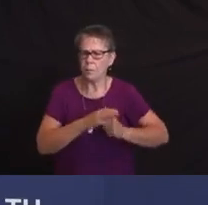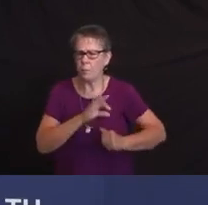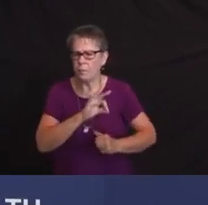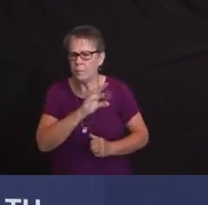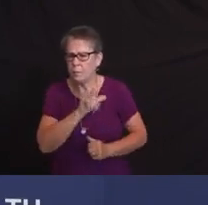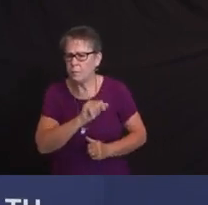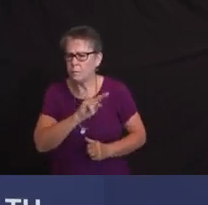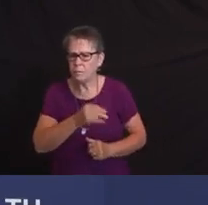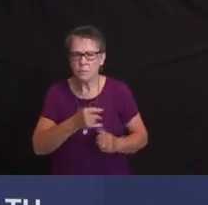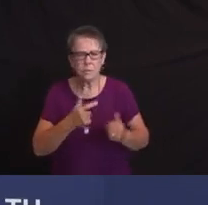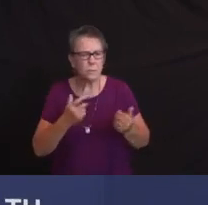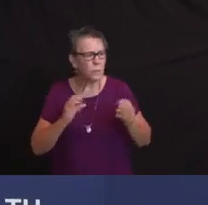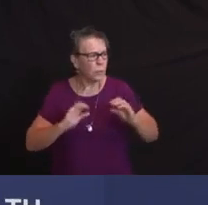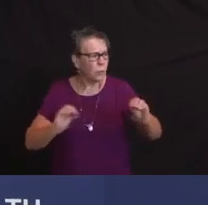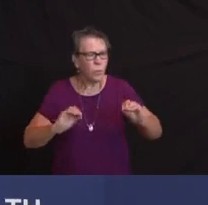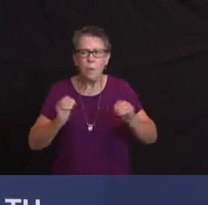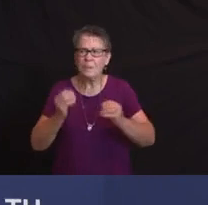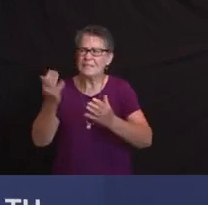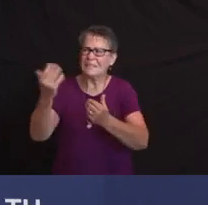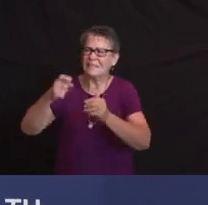PPE and a strategic PPE